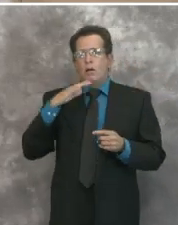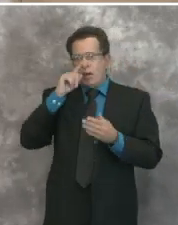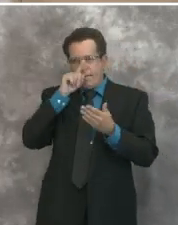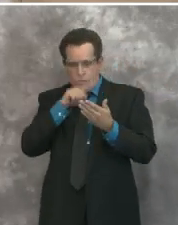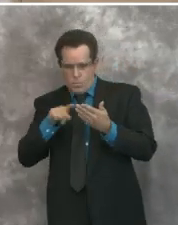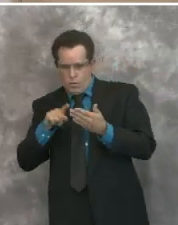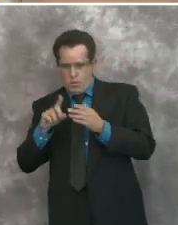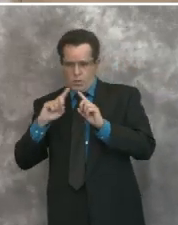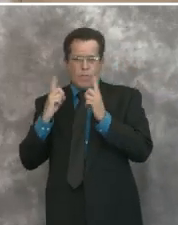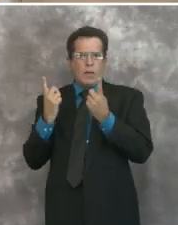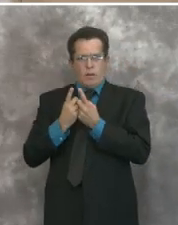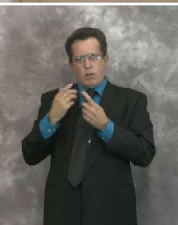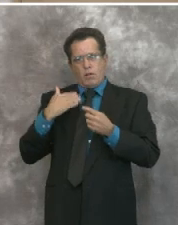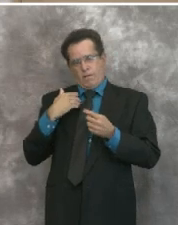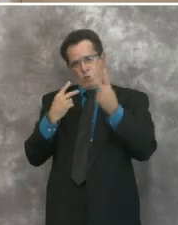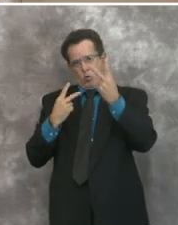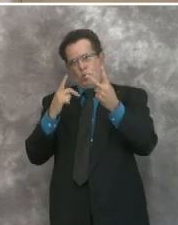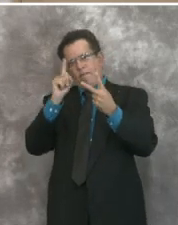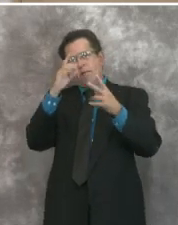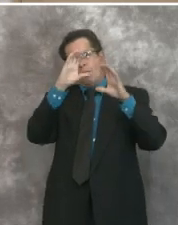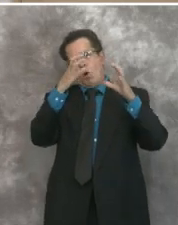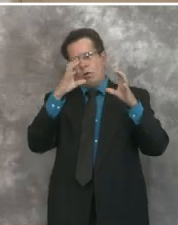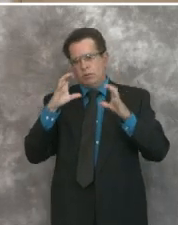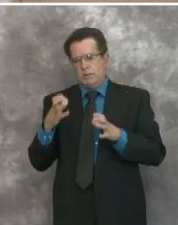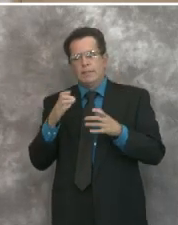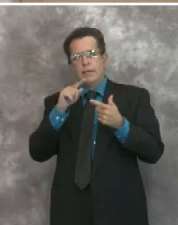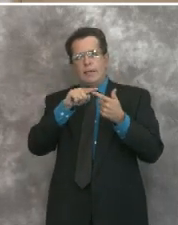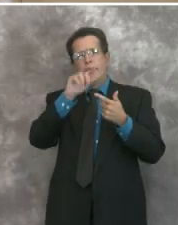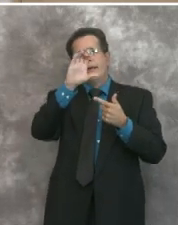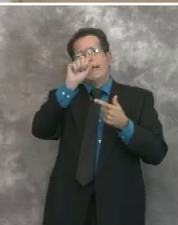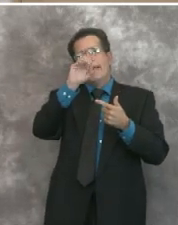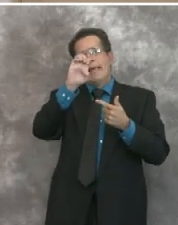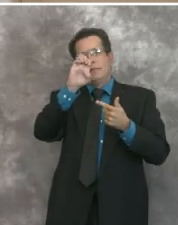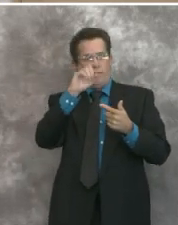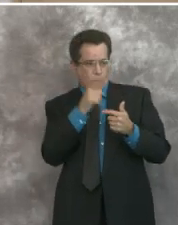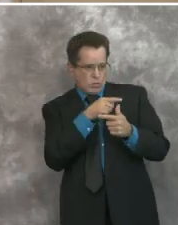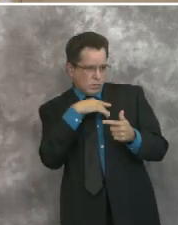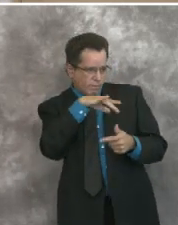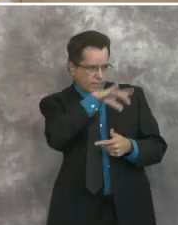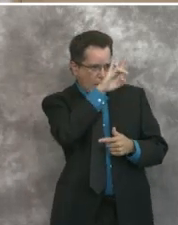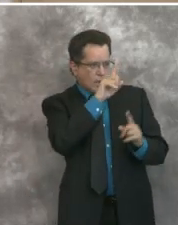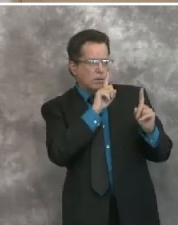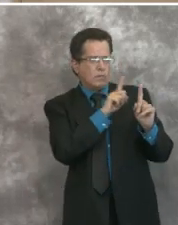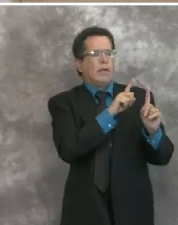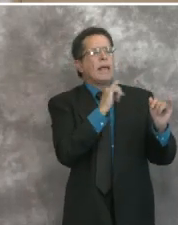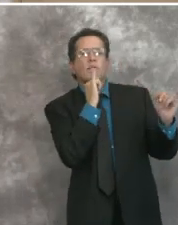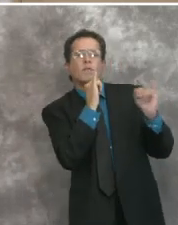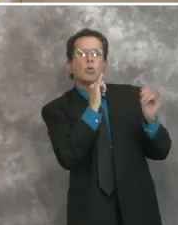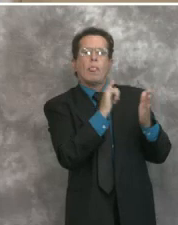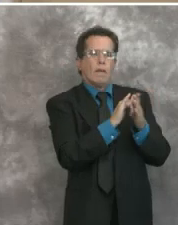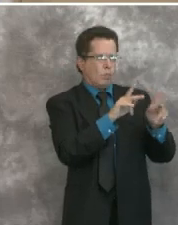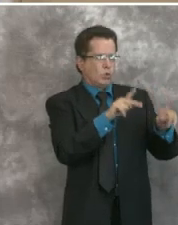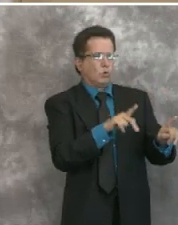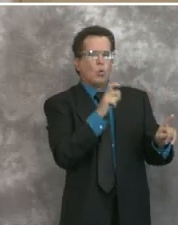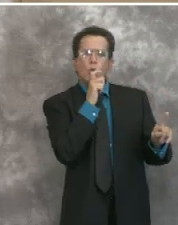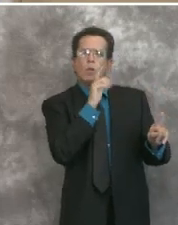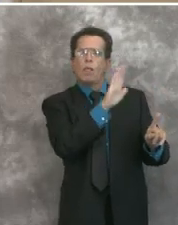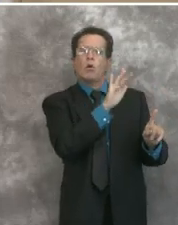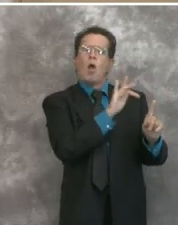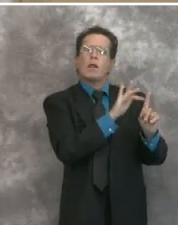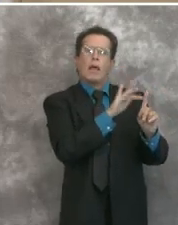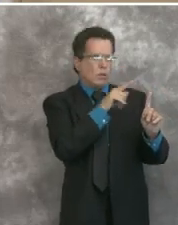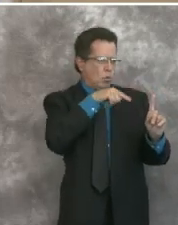two major components. First is the case investigation, and then we interview that individual to find out who their contacts